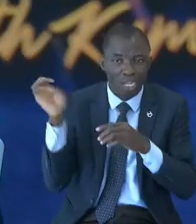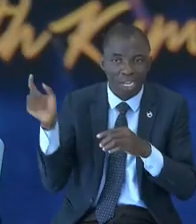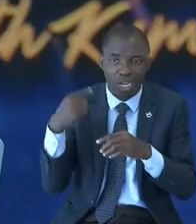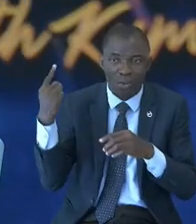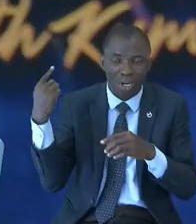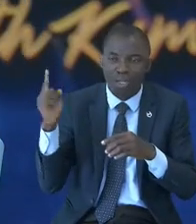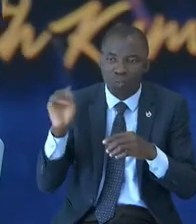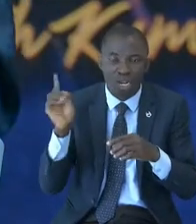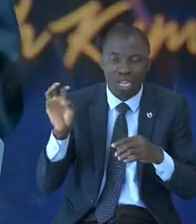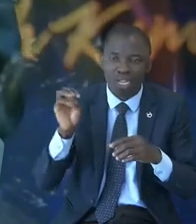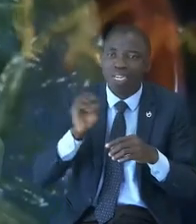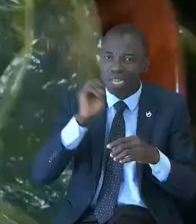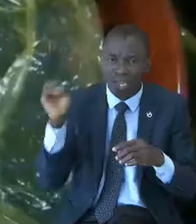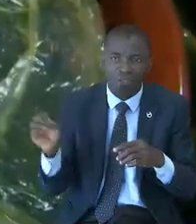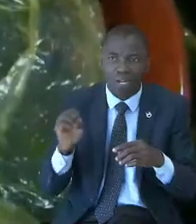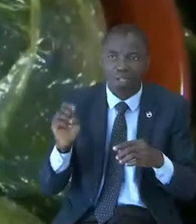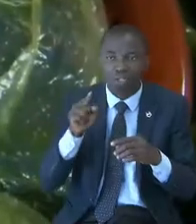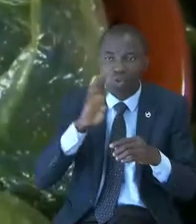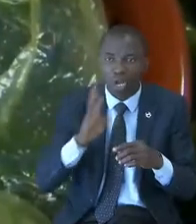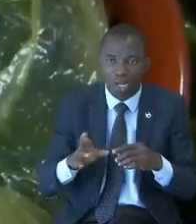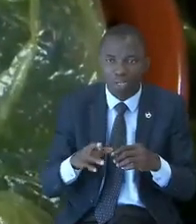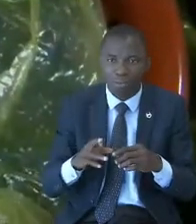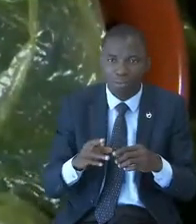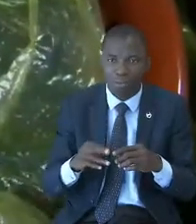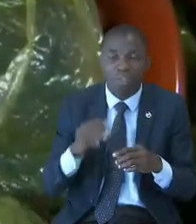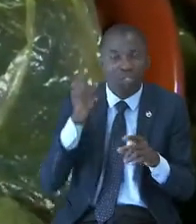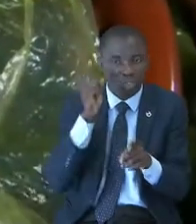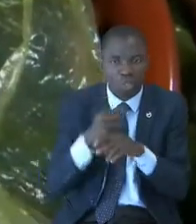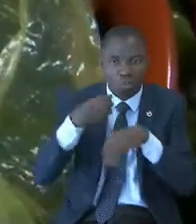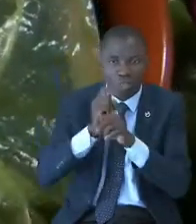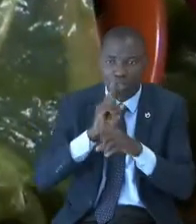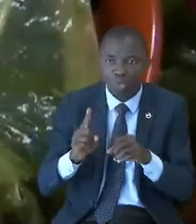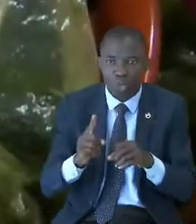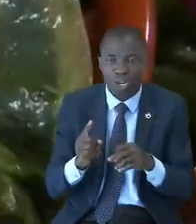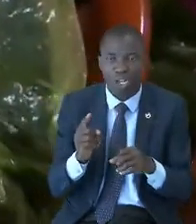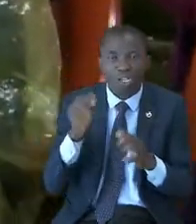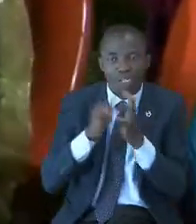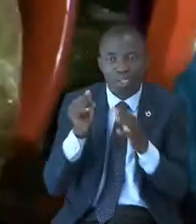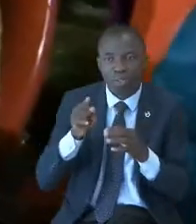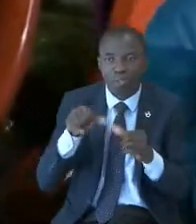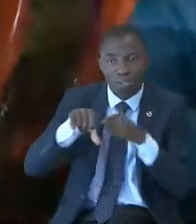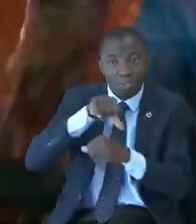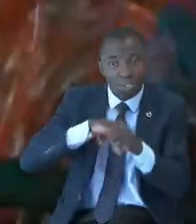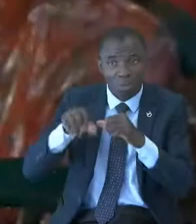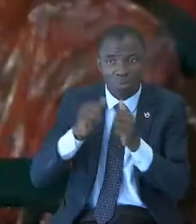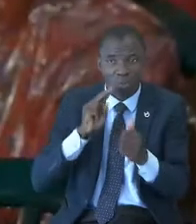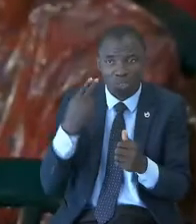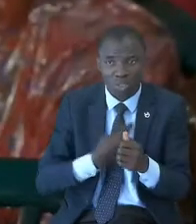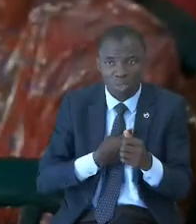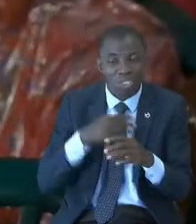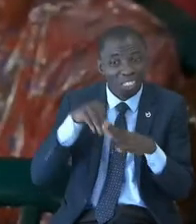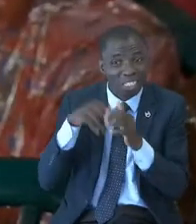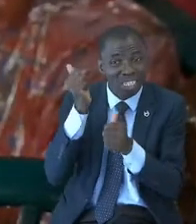the service. Immediately after the service in the classroom yonder there. Immediately after the Sunday service